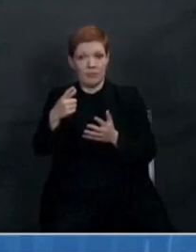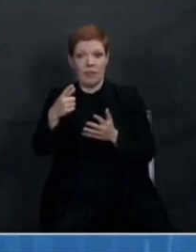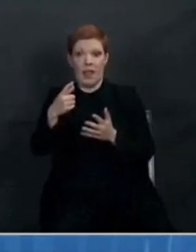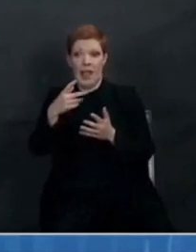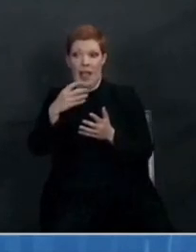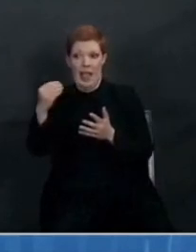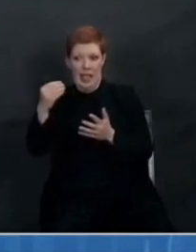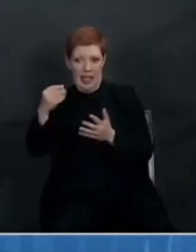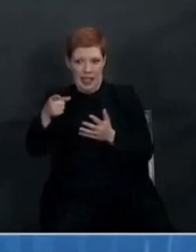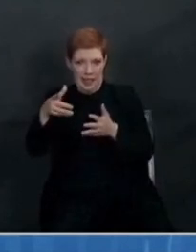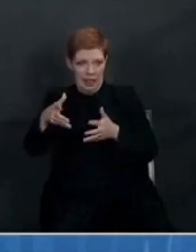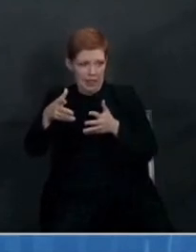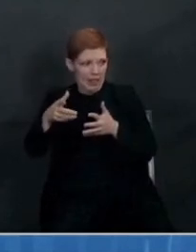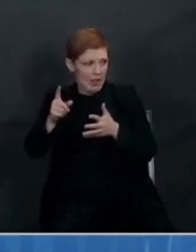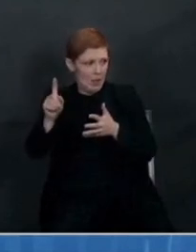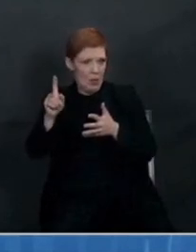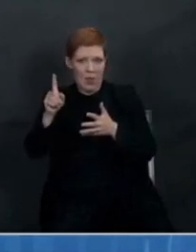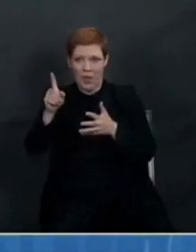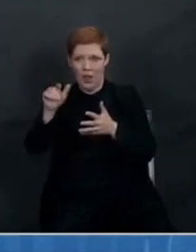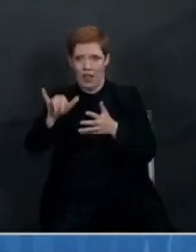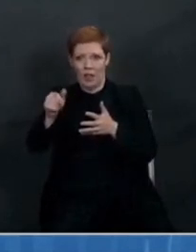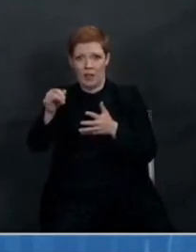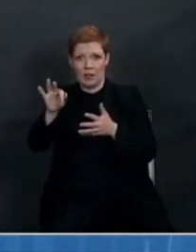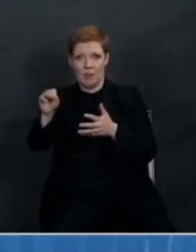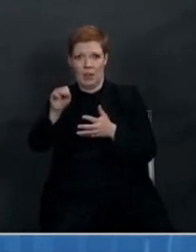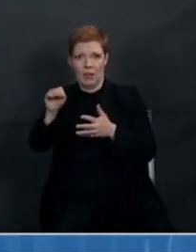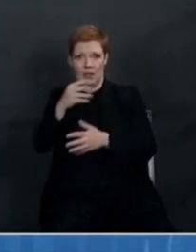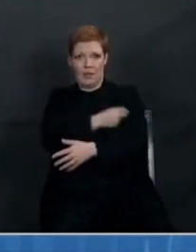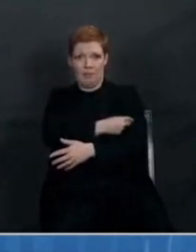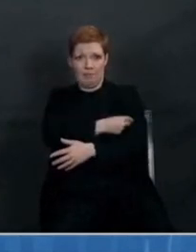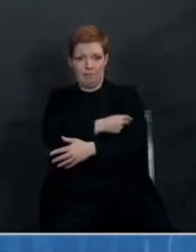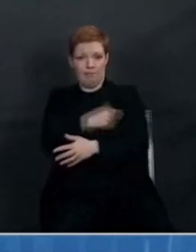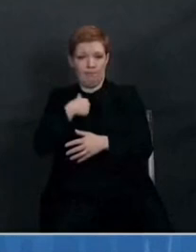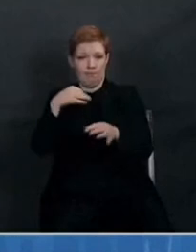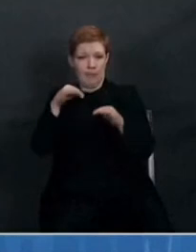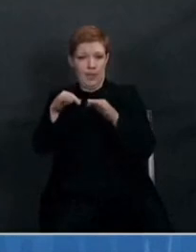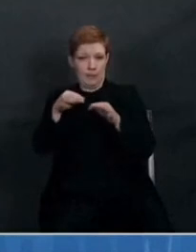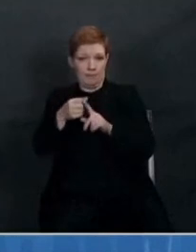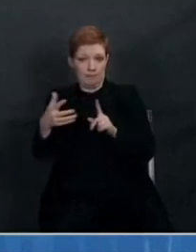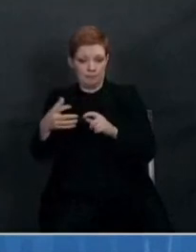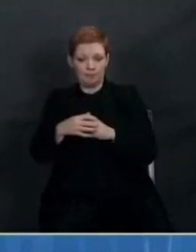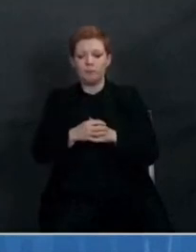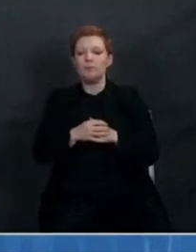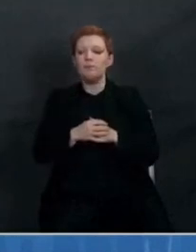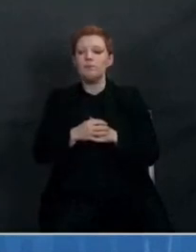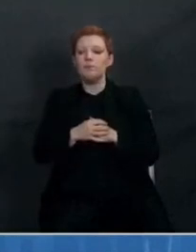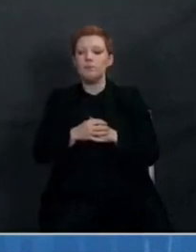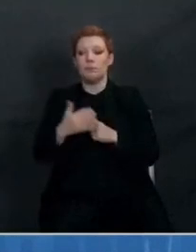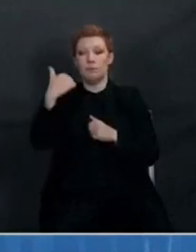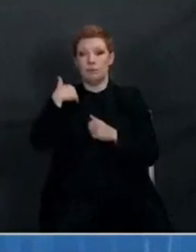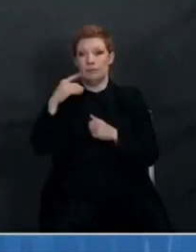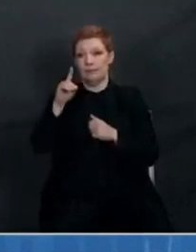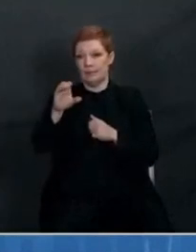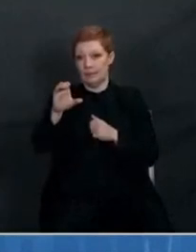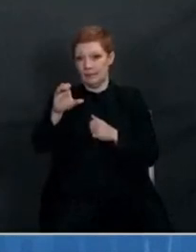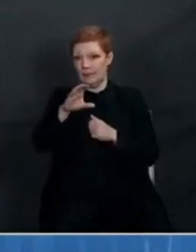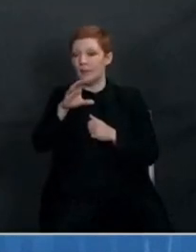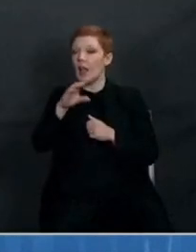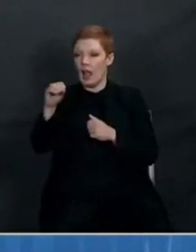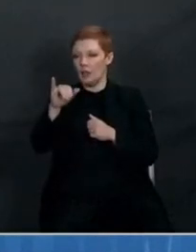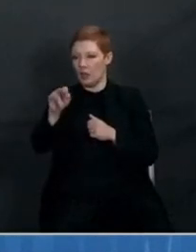explain some of the source of that difference. When the rollout of the vaccine first began in December and early